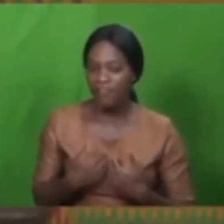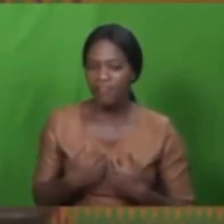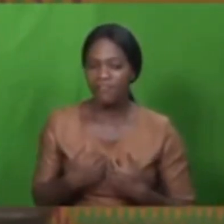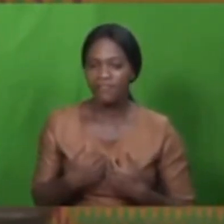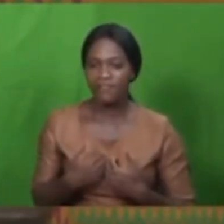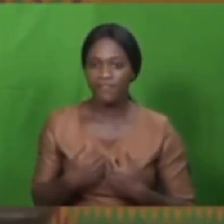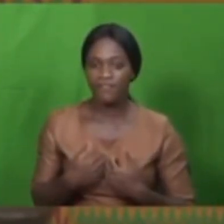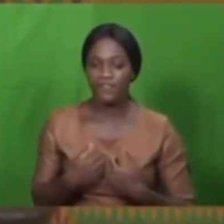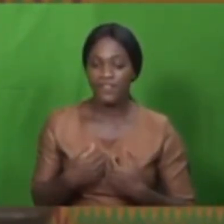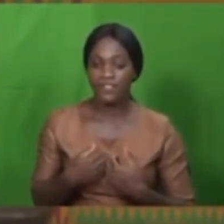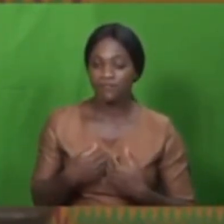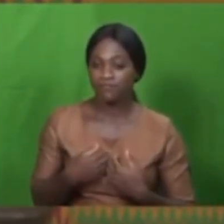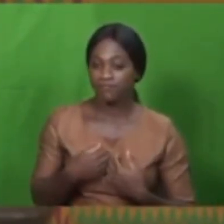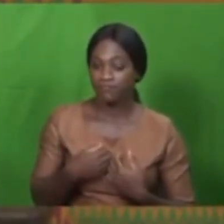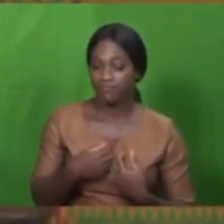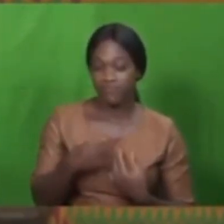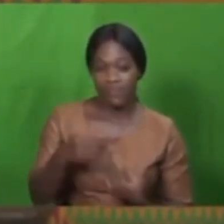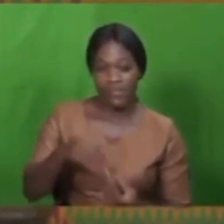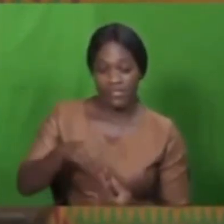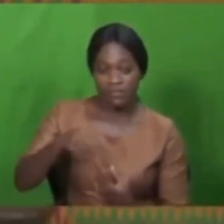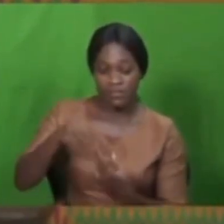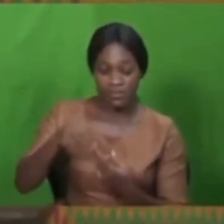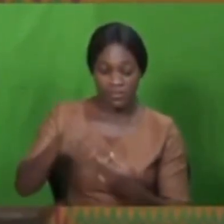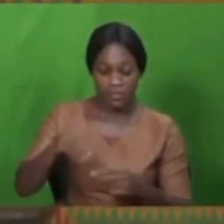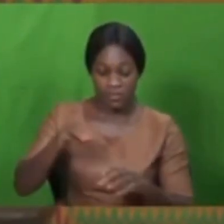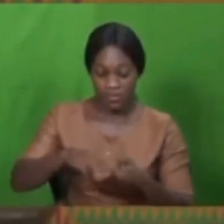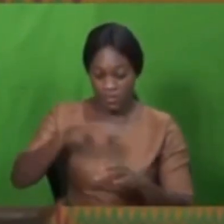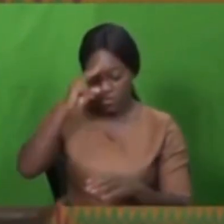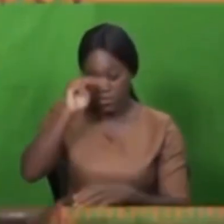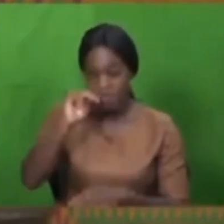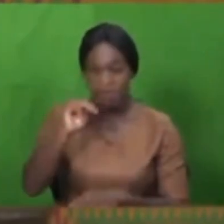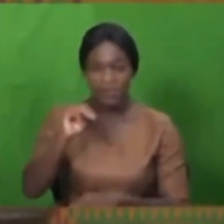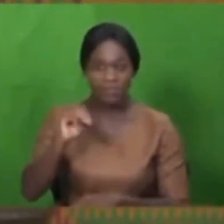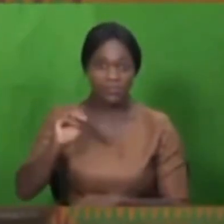the distinguished Chairman of the Council of State,